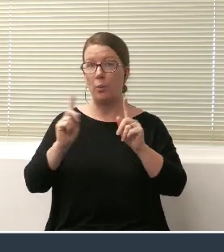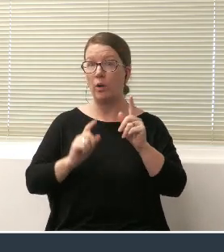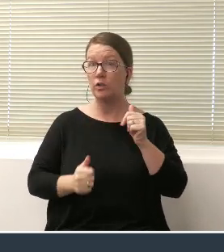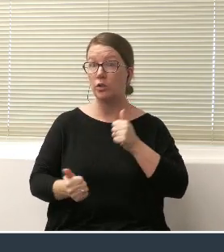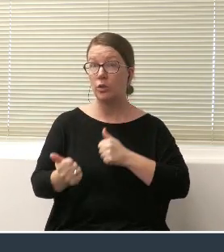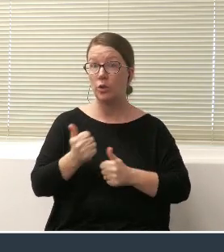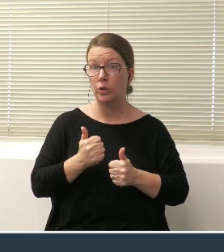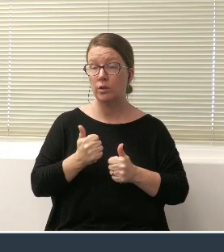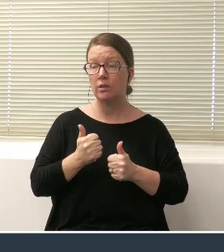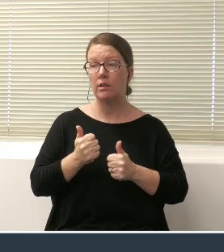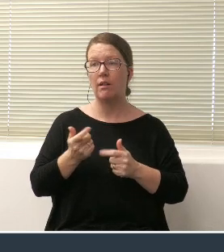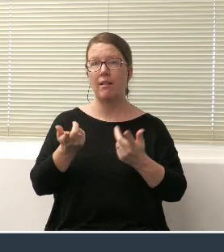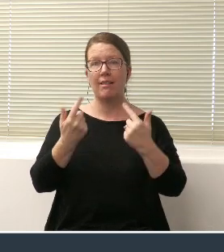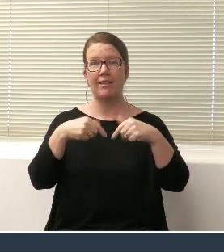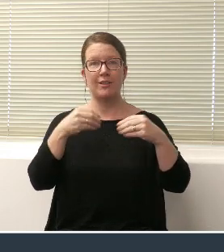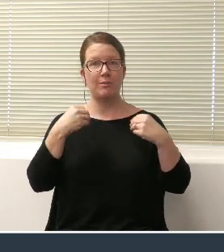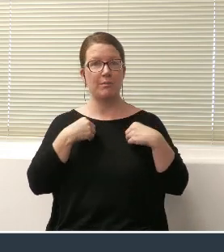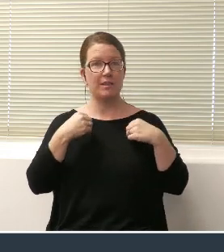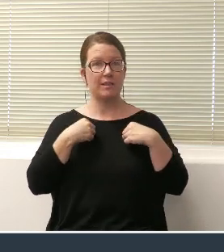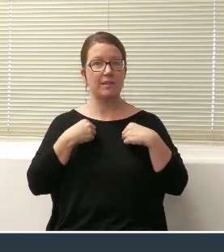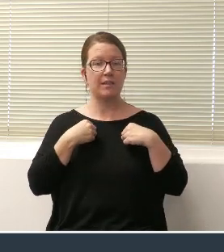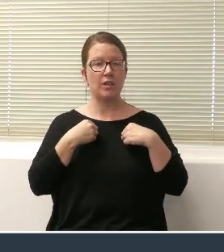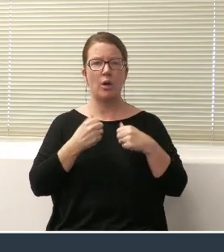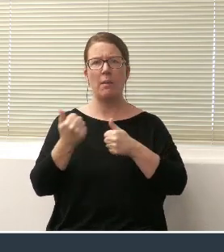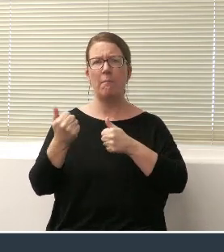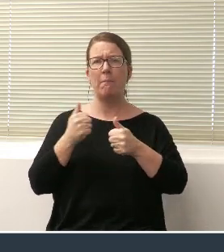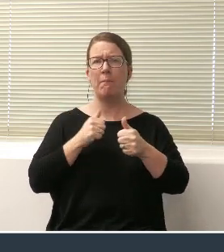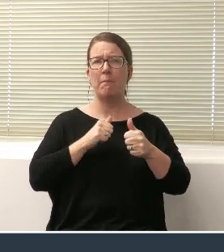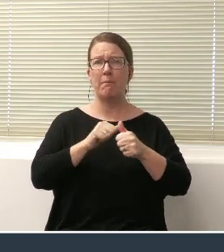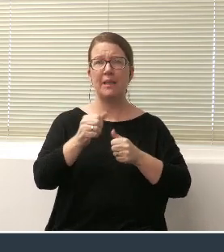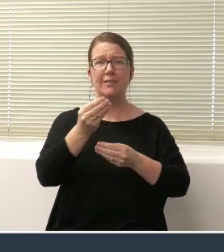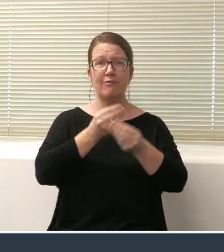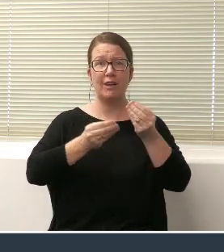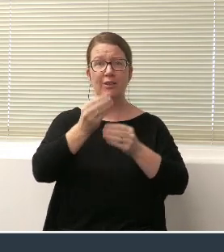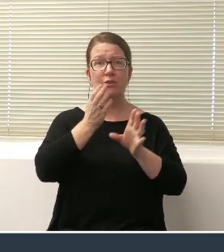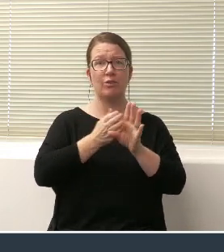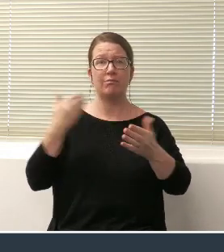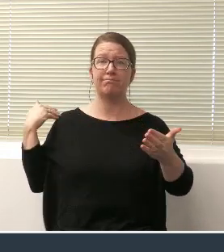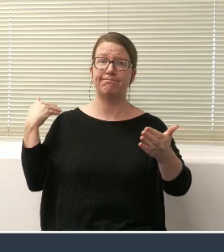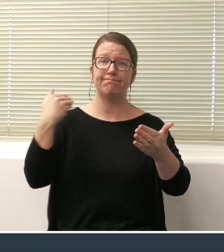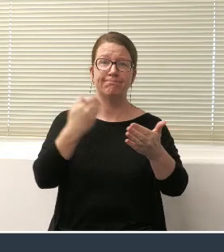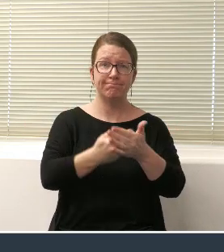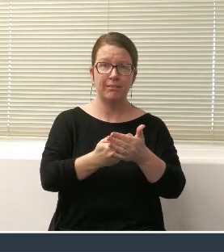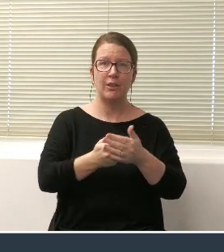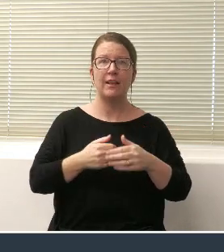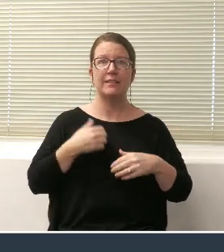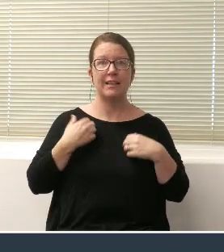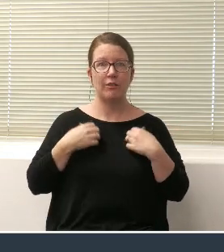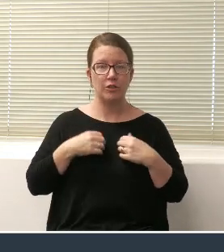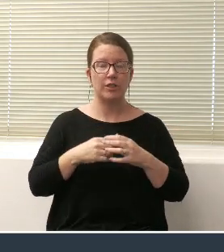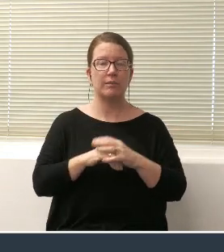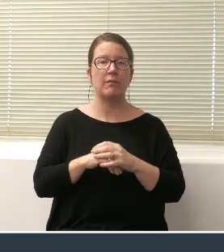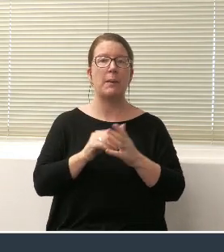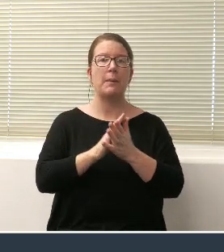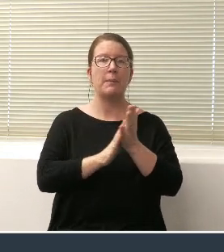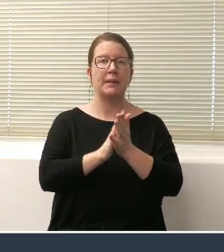business activities are probably having one of their best financial years for some time, which is encouraging, and it proves the point of our